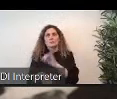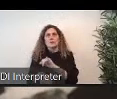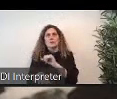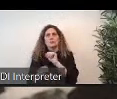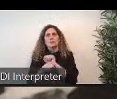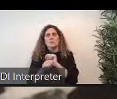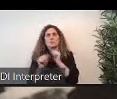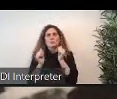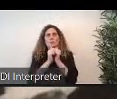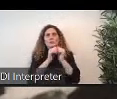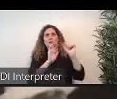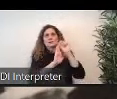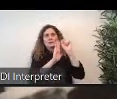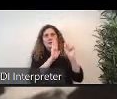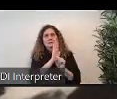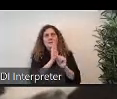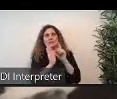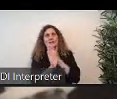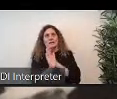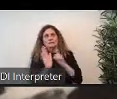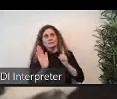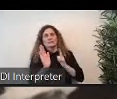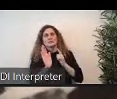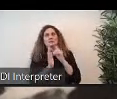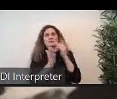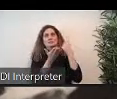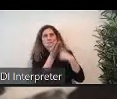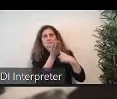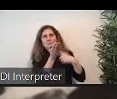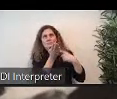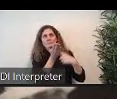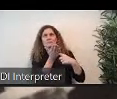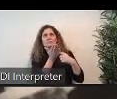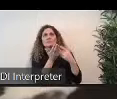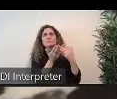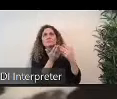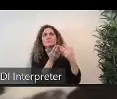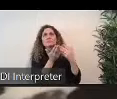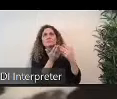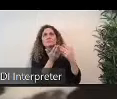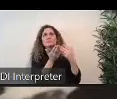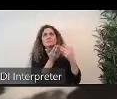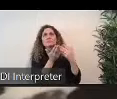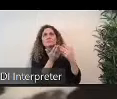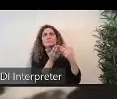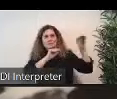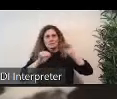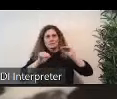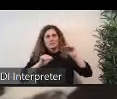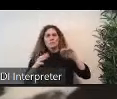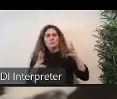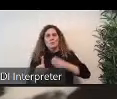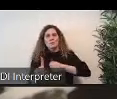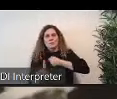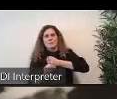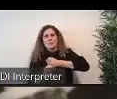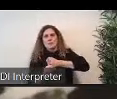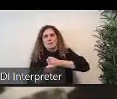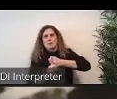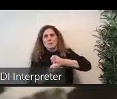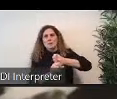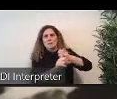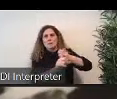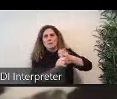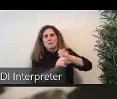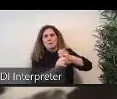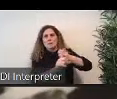a budget that positively impacts Milwaukee County and all counties and residents here throughout the state. And I have to say,